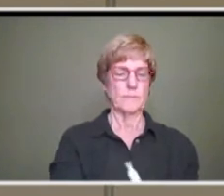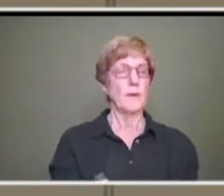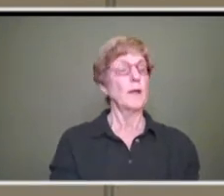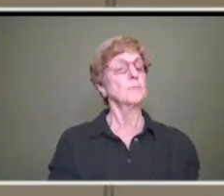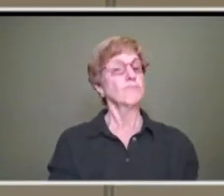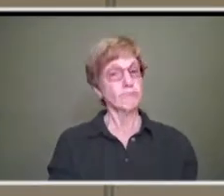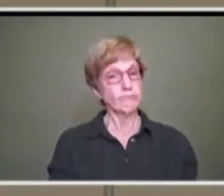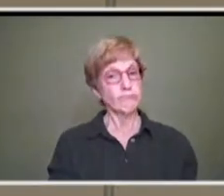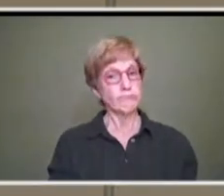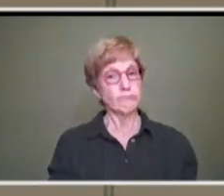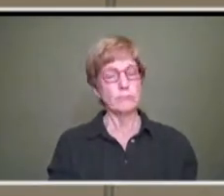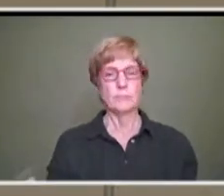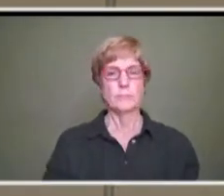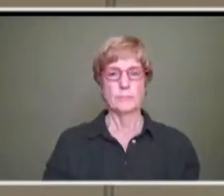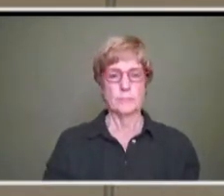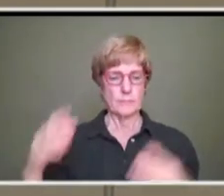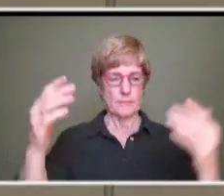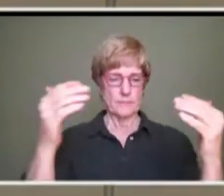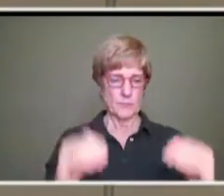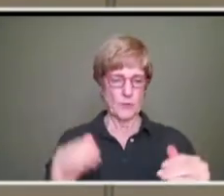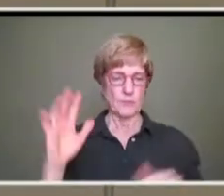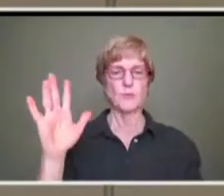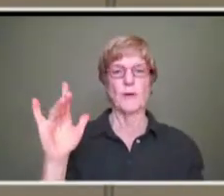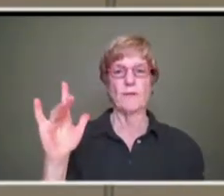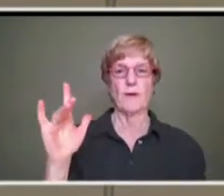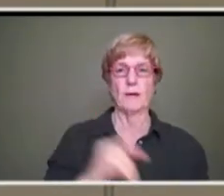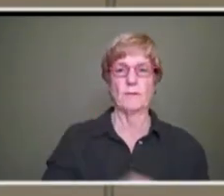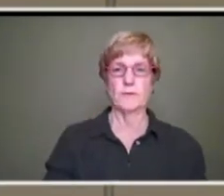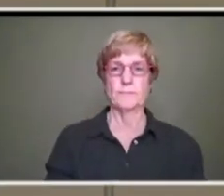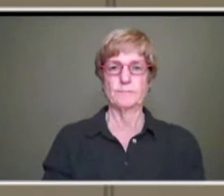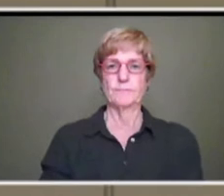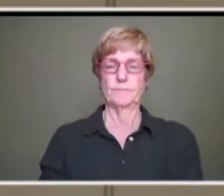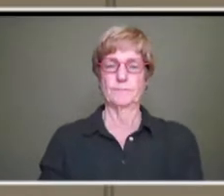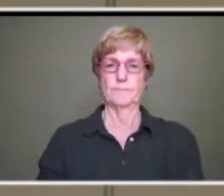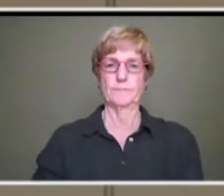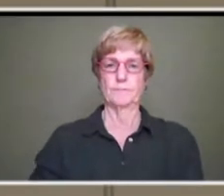so we yeah we moved to item 25. yeah okay